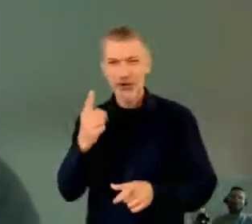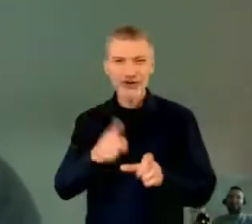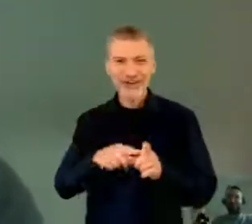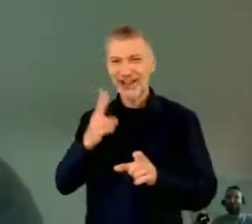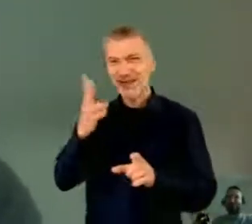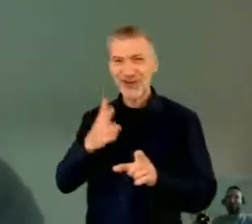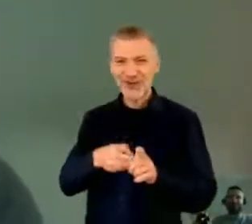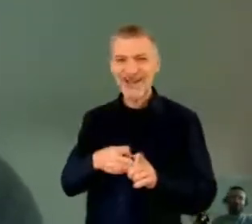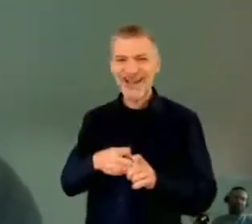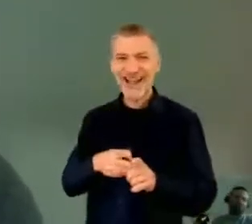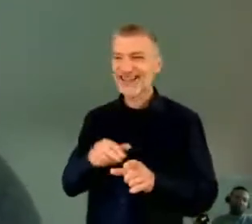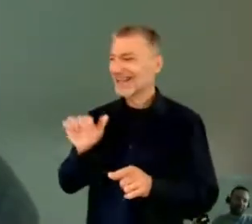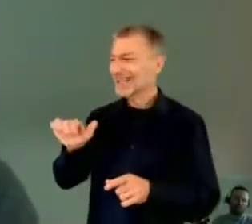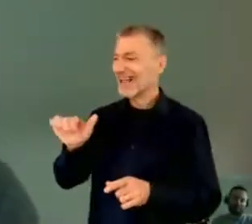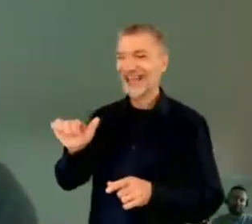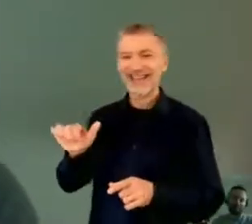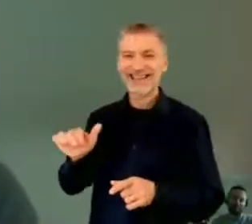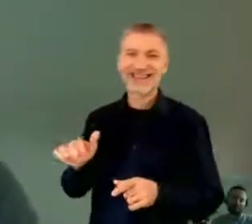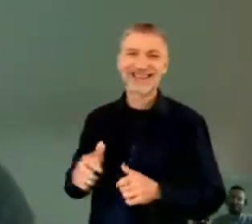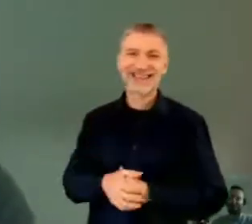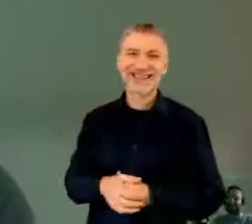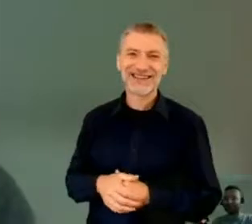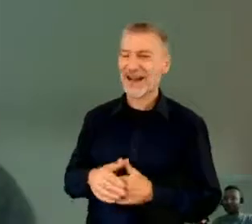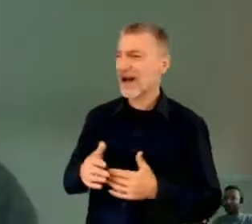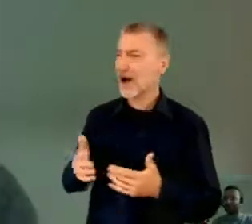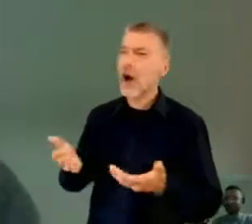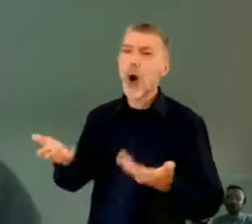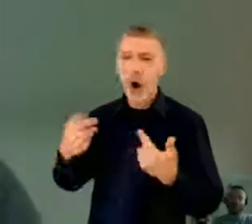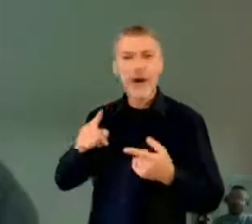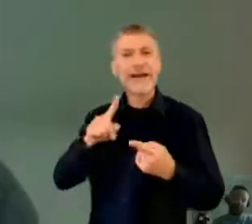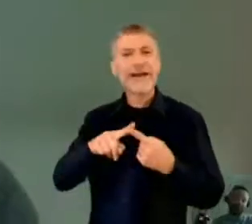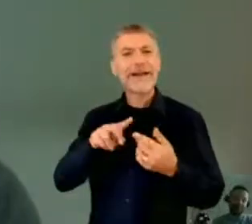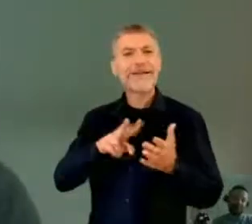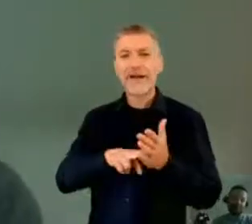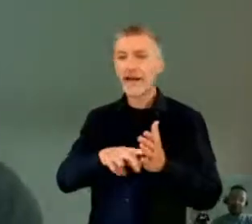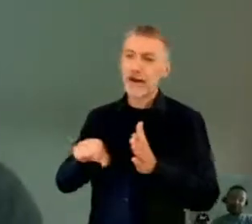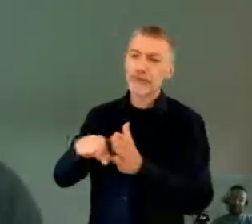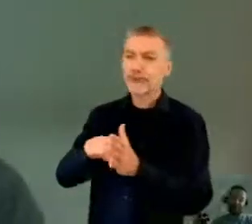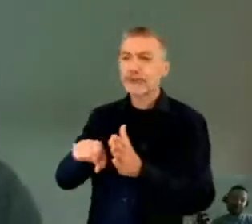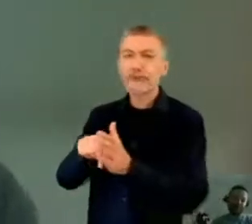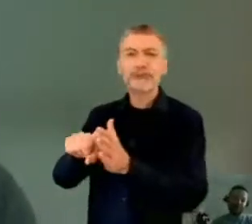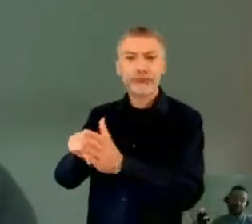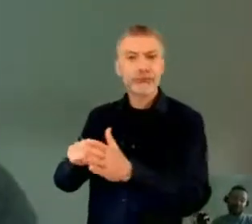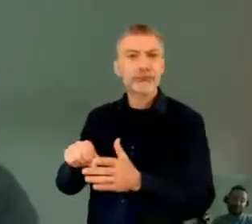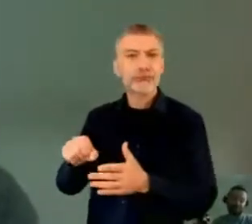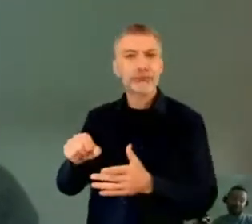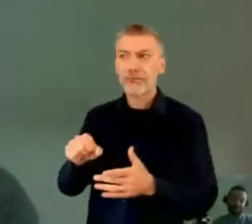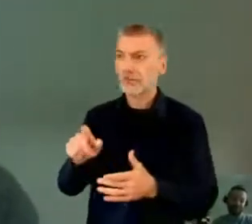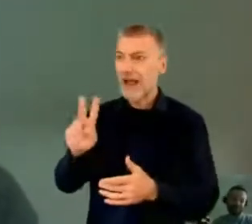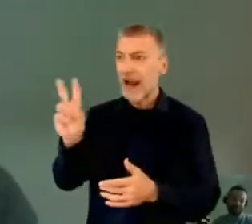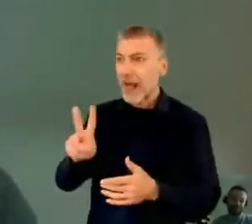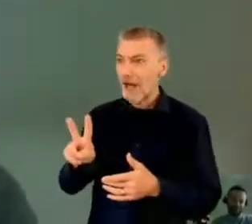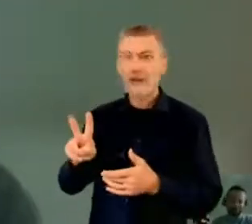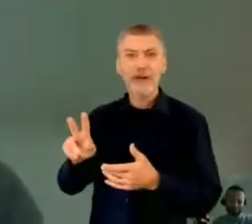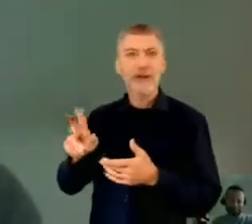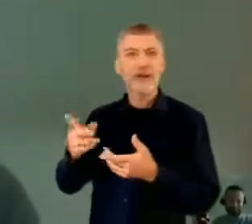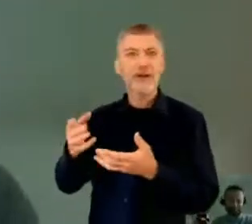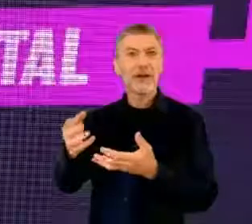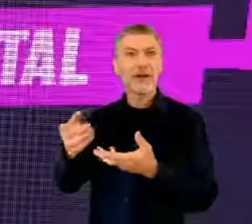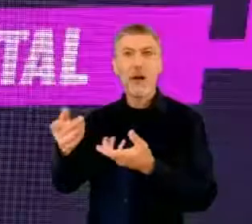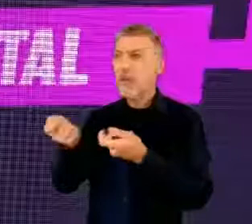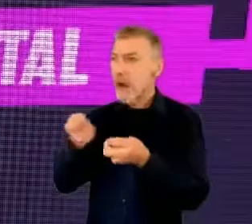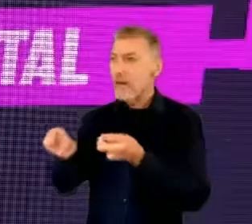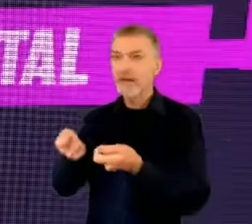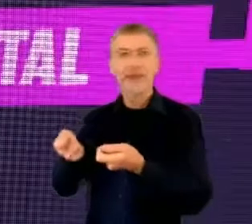see a big uptick in a lot of EV chargers. So eventually you will see more electric buses and EVs in your area at some point.